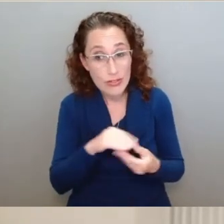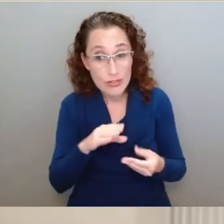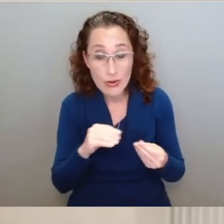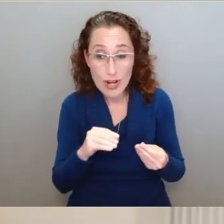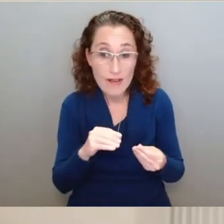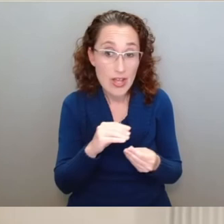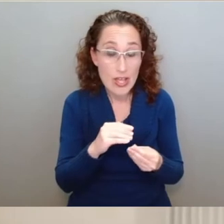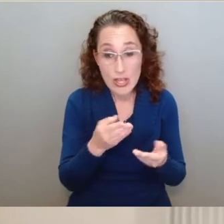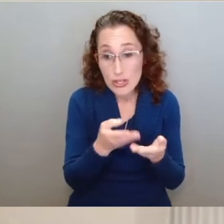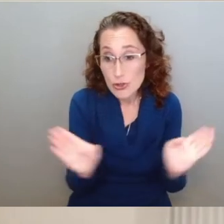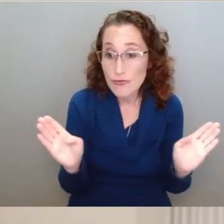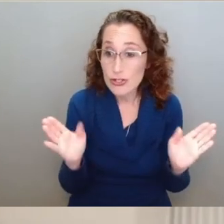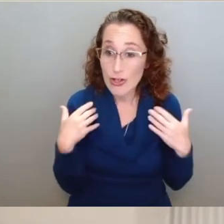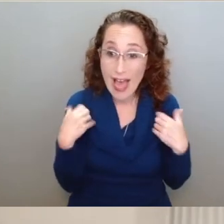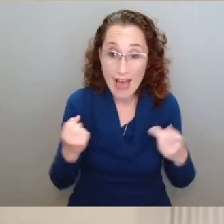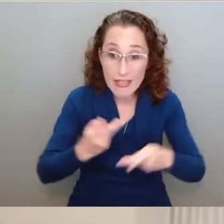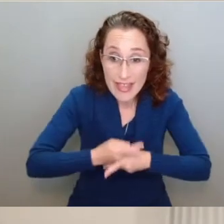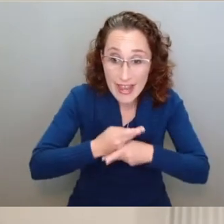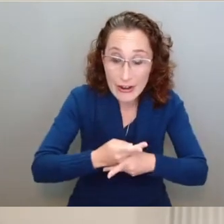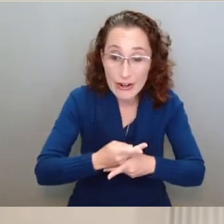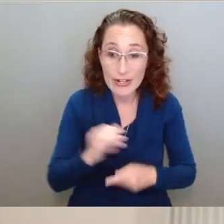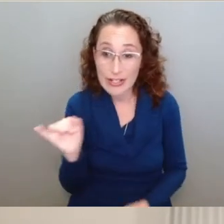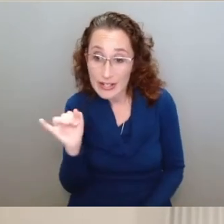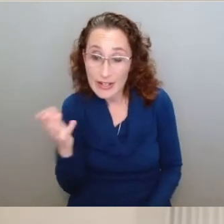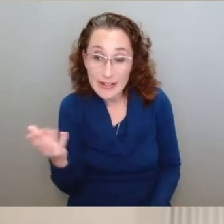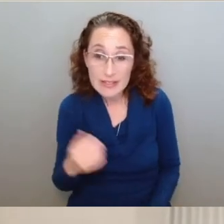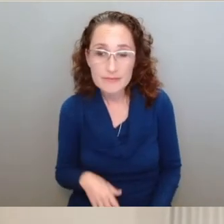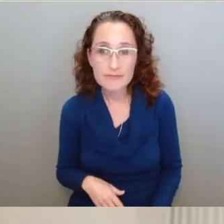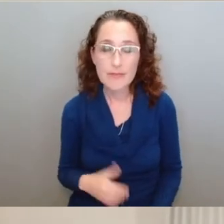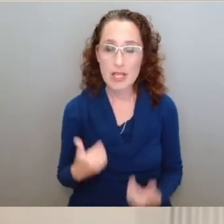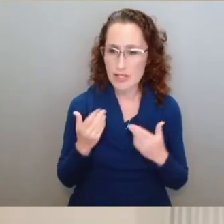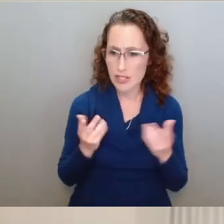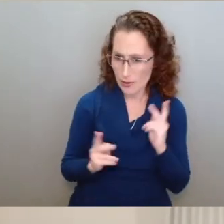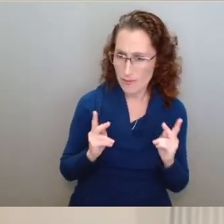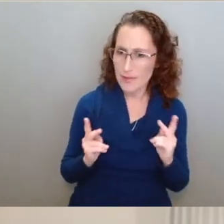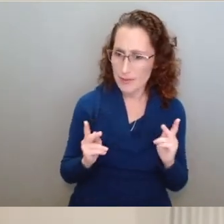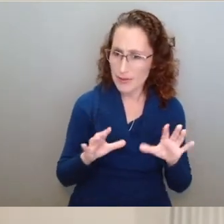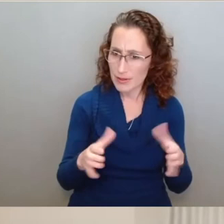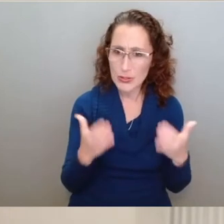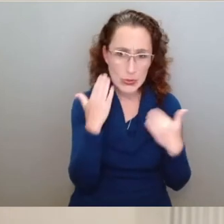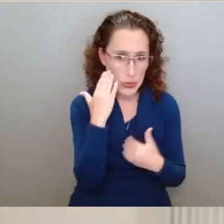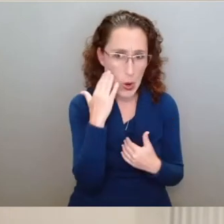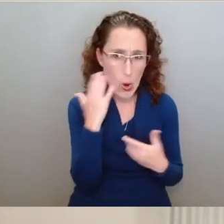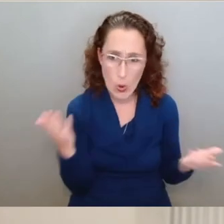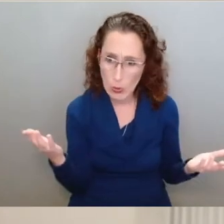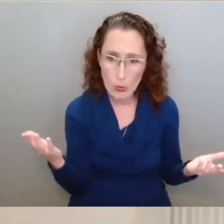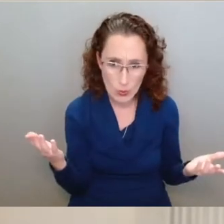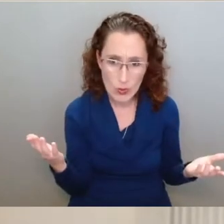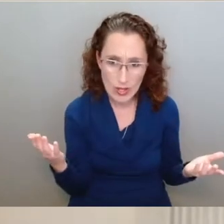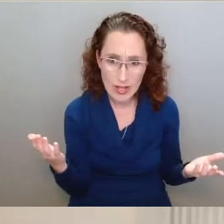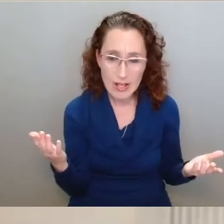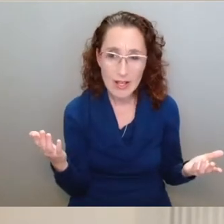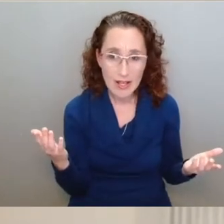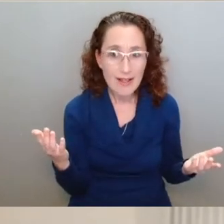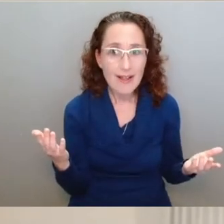it. You know, I think that young people today are acutely aware that the challenges that